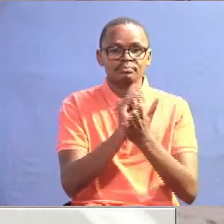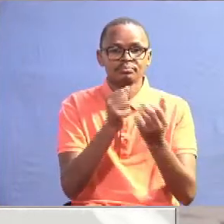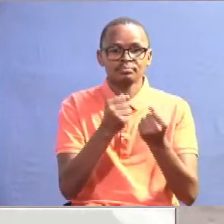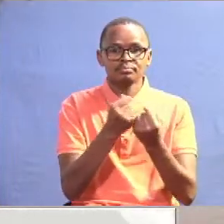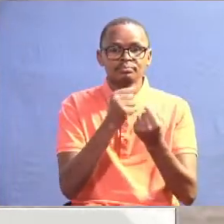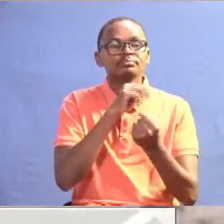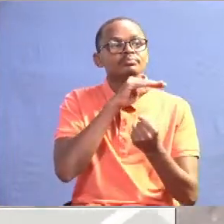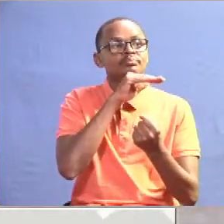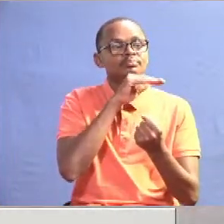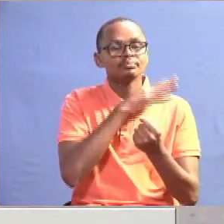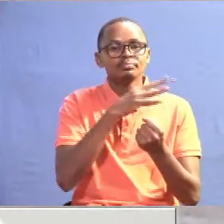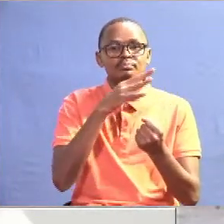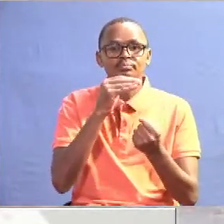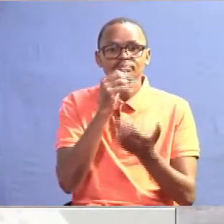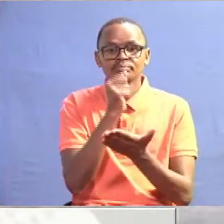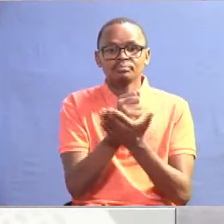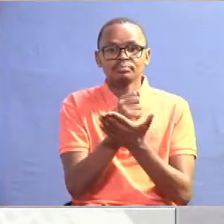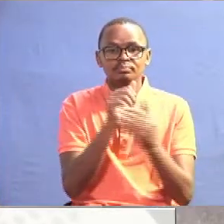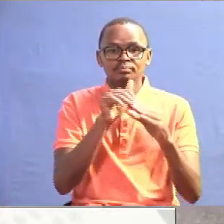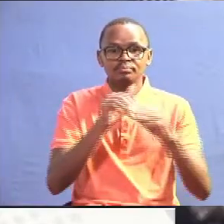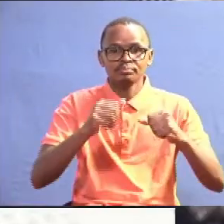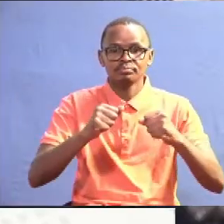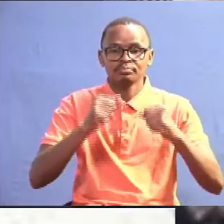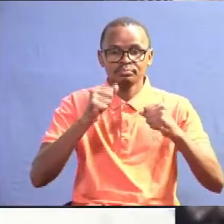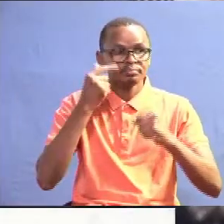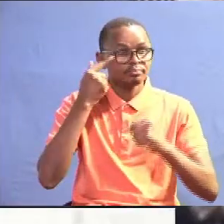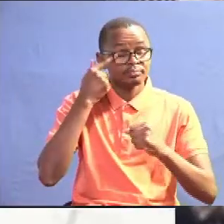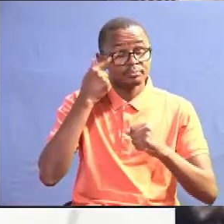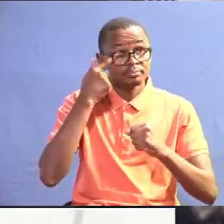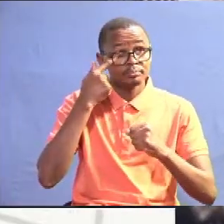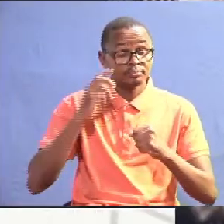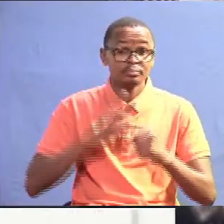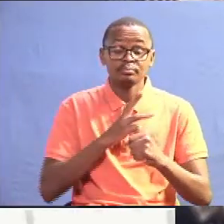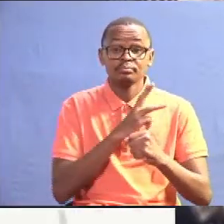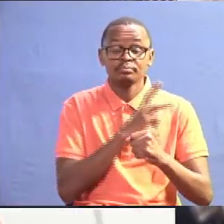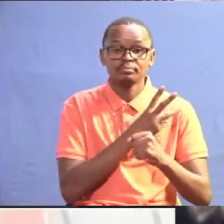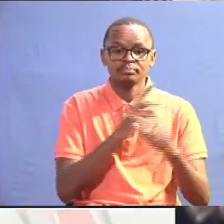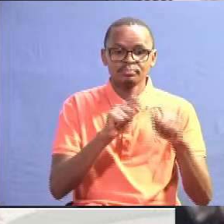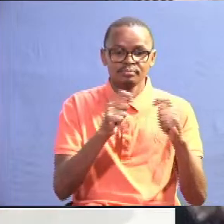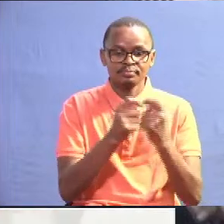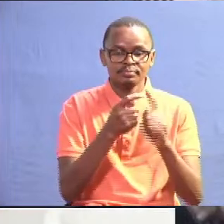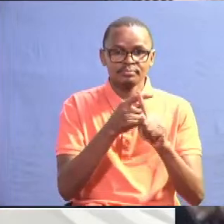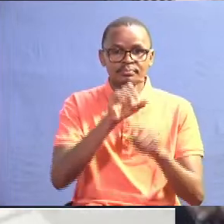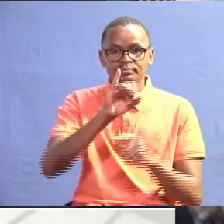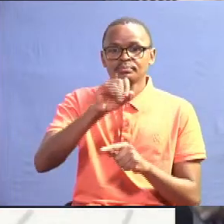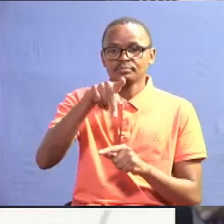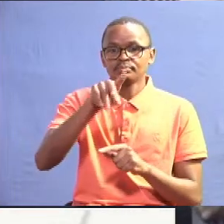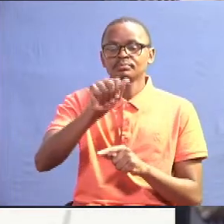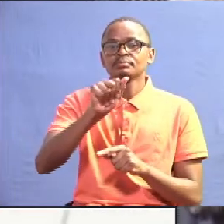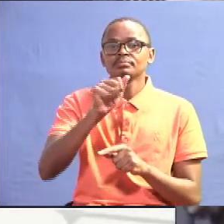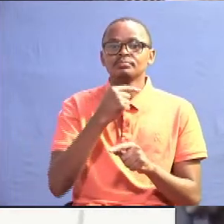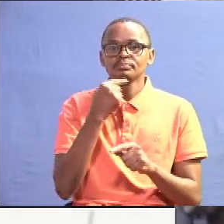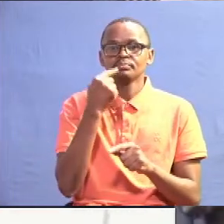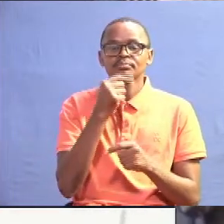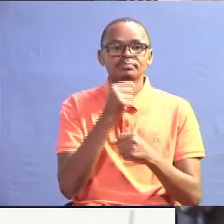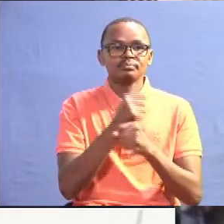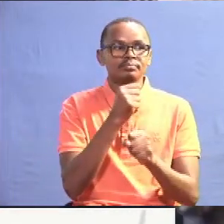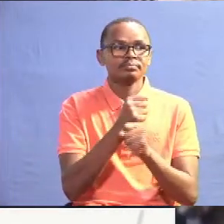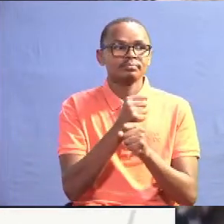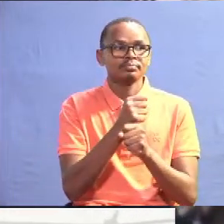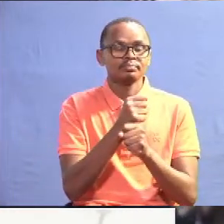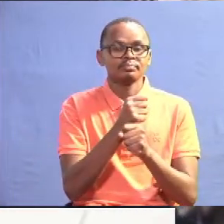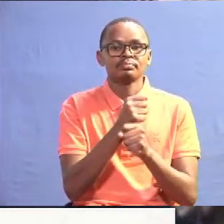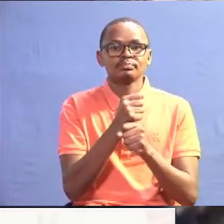the deaths and the officer in charge. So we are here with our forensic team from IPOA who are going to do a